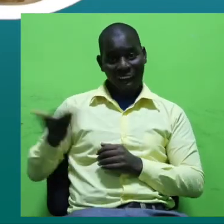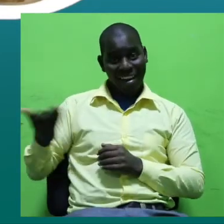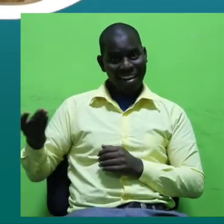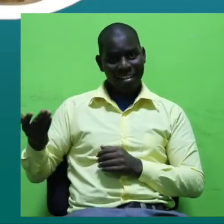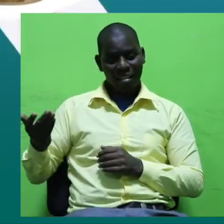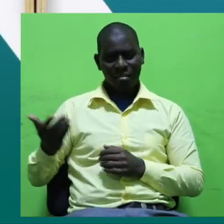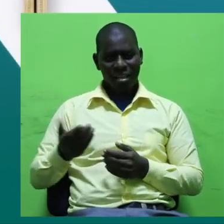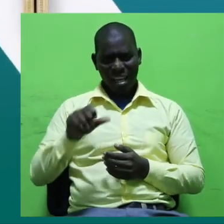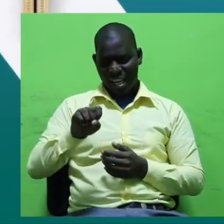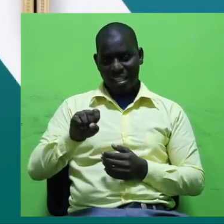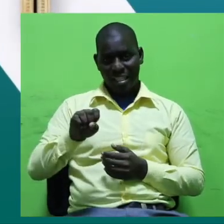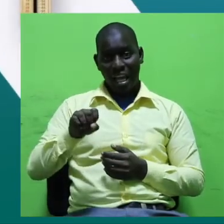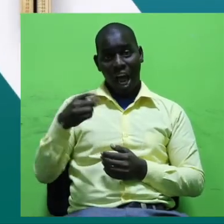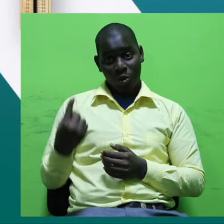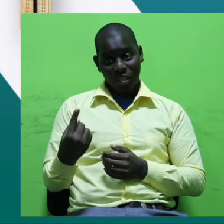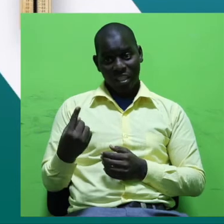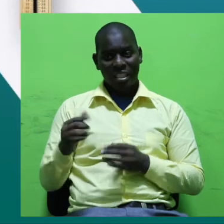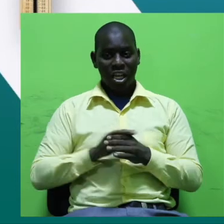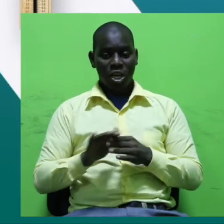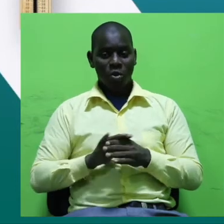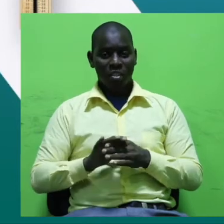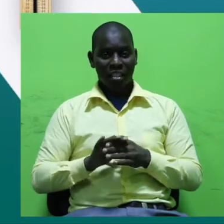equivalence on your screen.